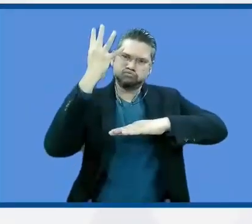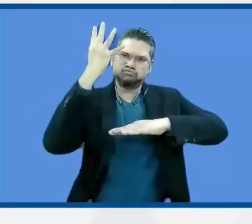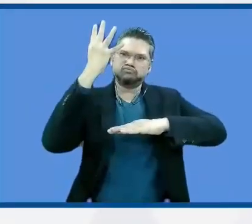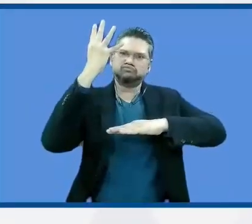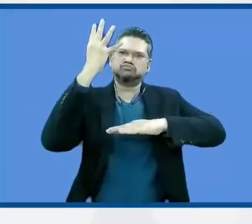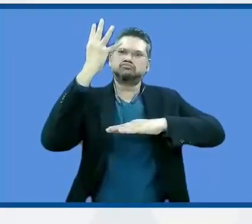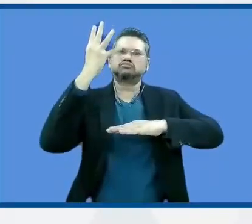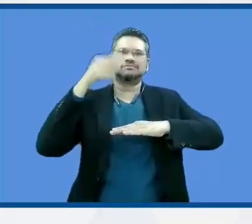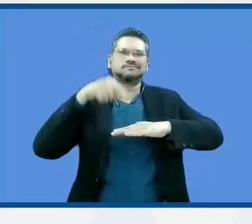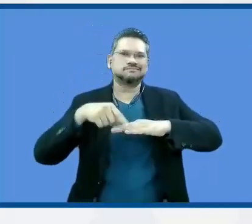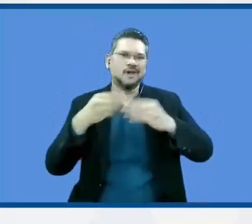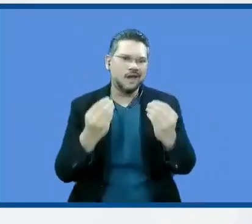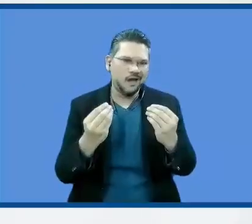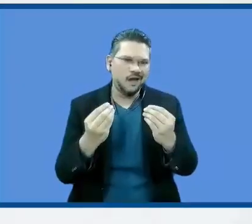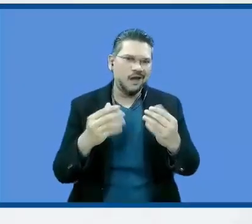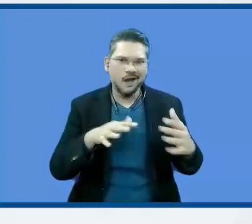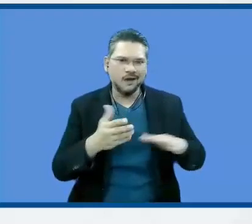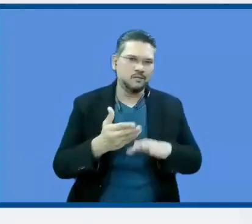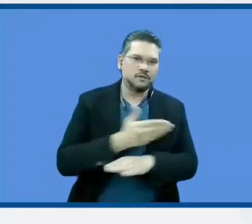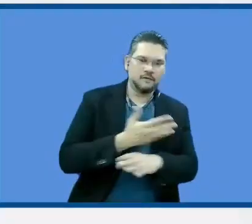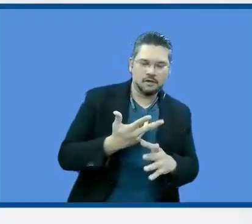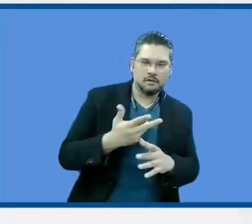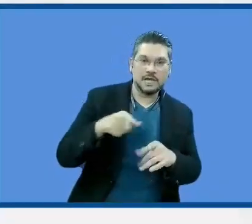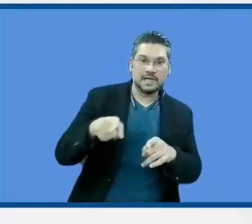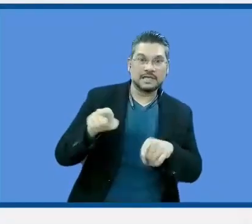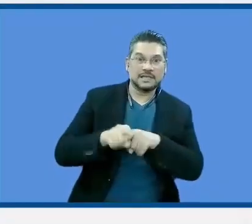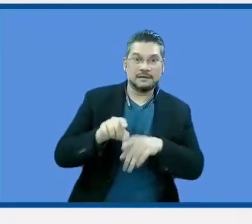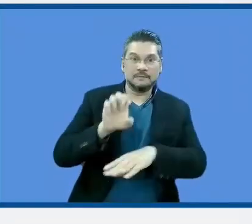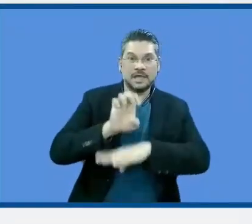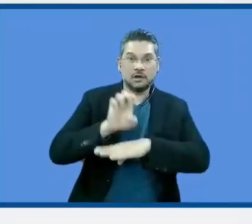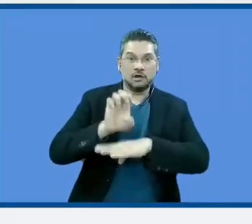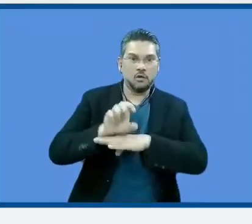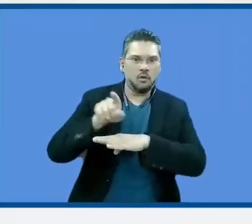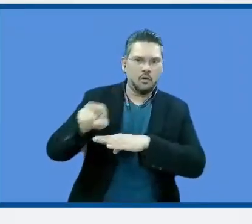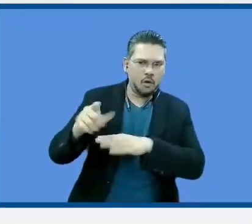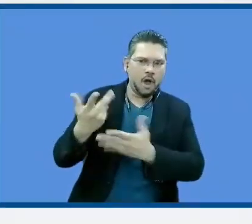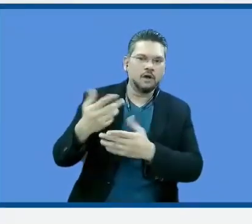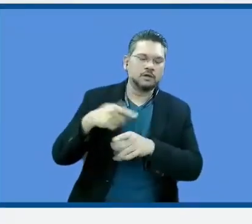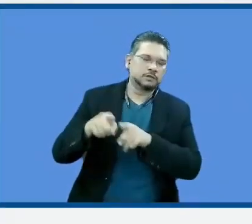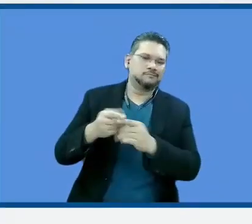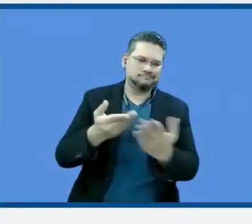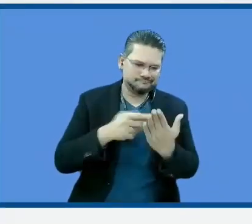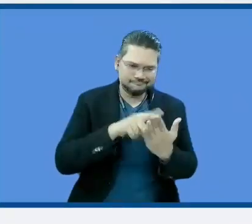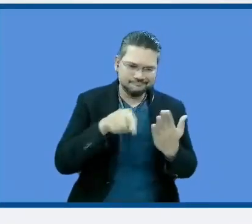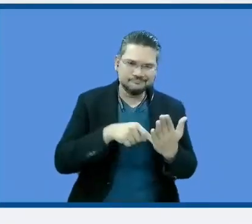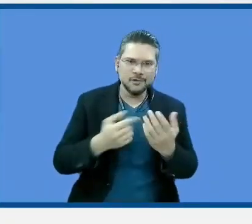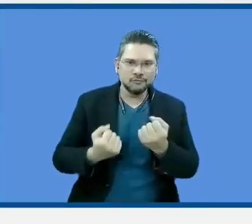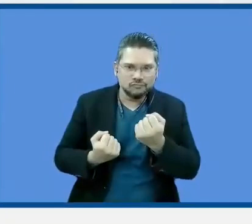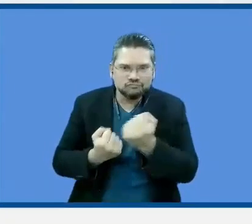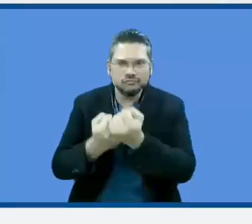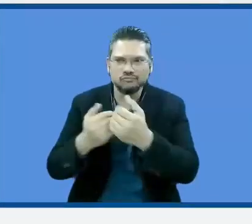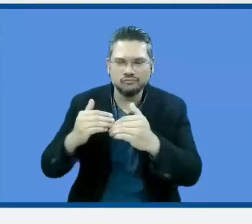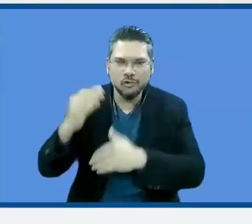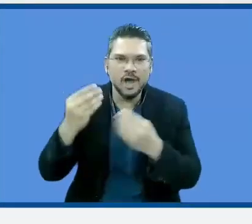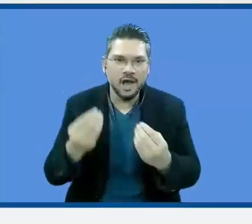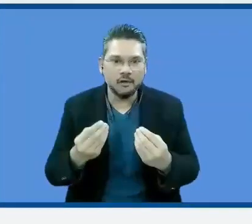Ecuador with our support and which are in Spanish and in Quechua. So that element of making also sure that the linguistic